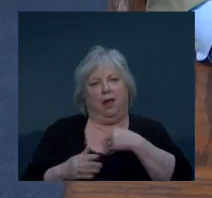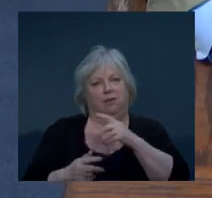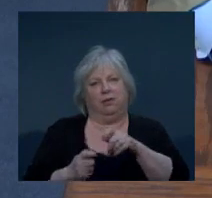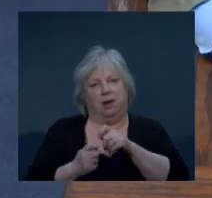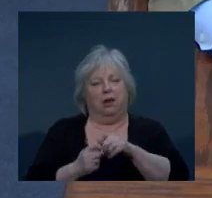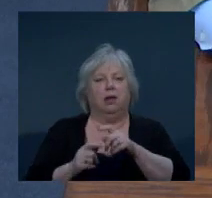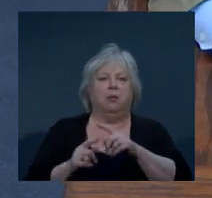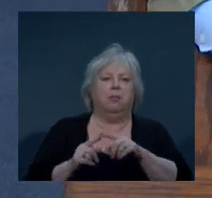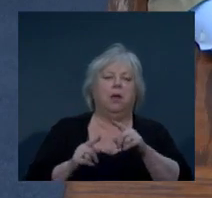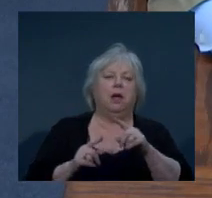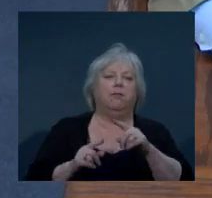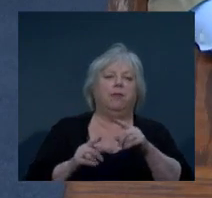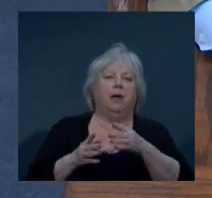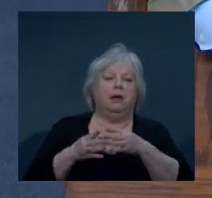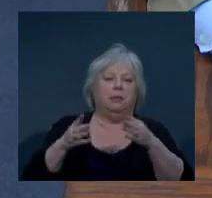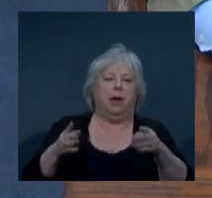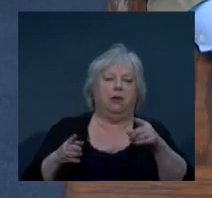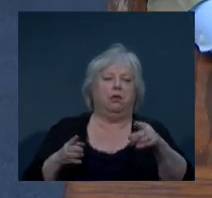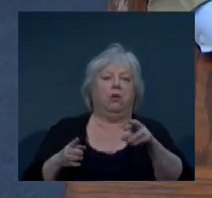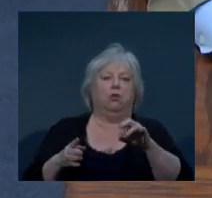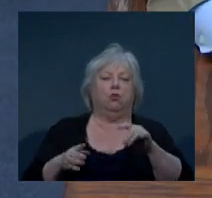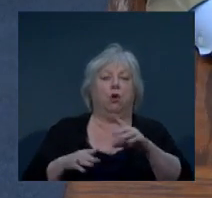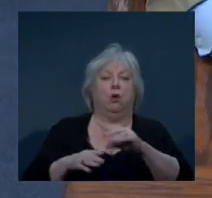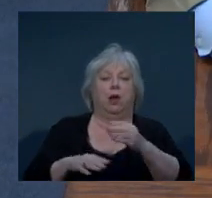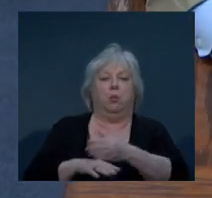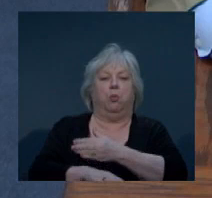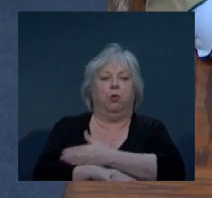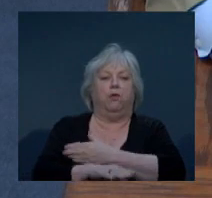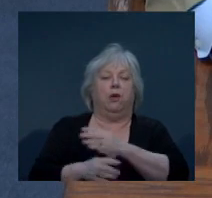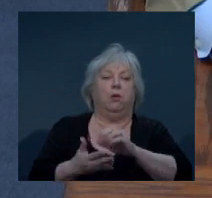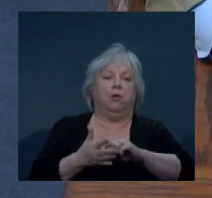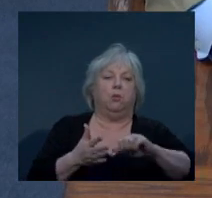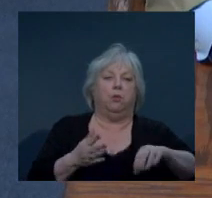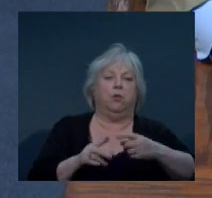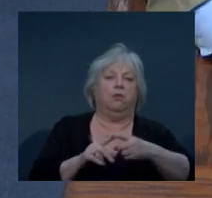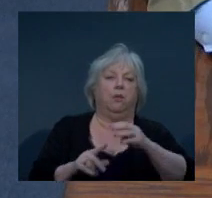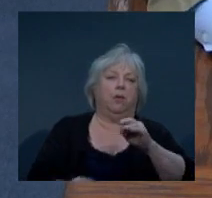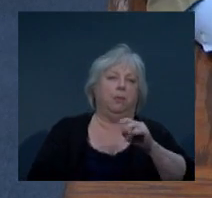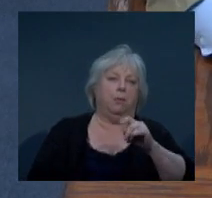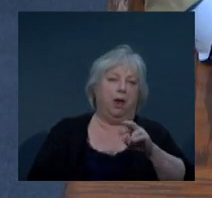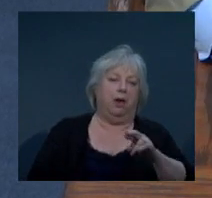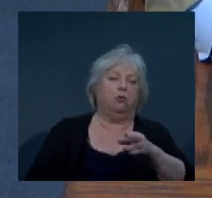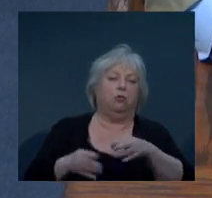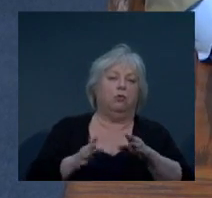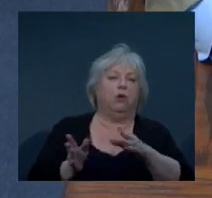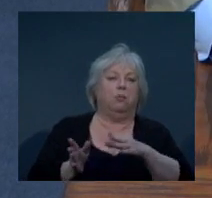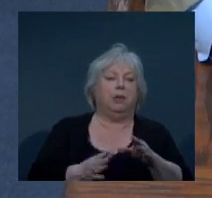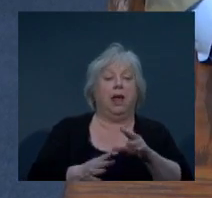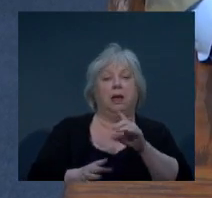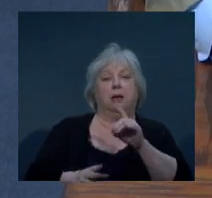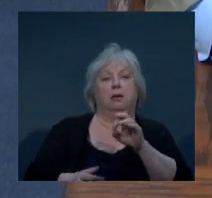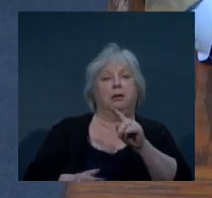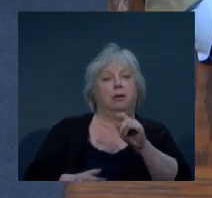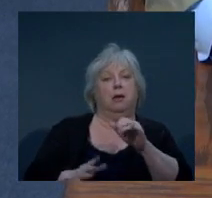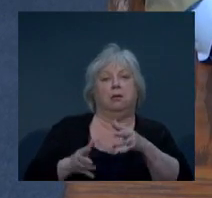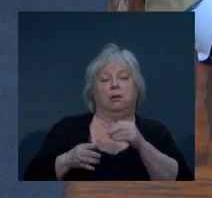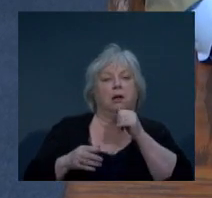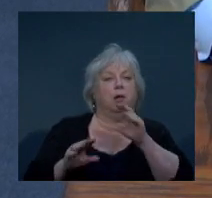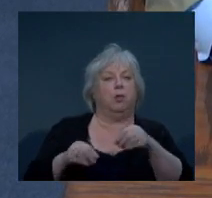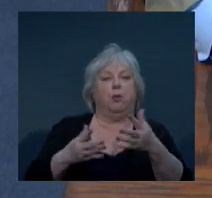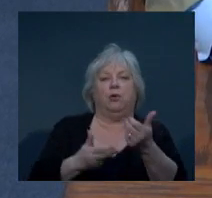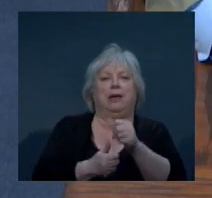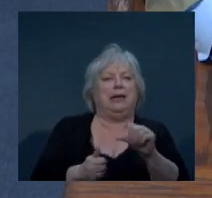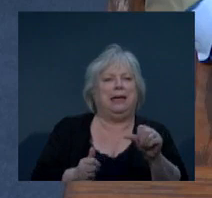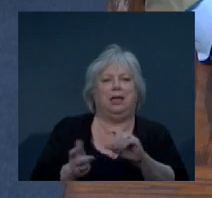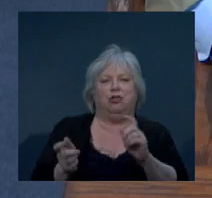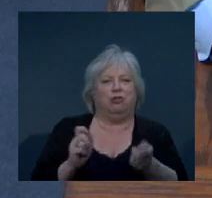Mitchell and others, expansion of this road and improving this road was taken off the master street plan. Deltic's not proposing any change